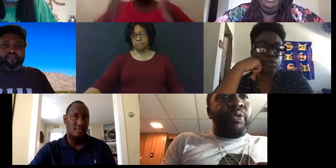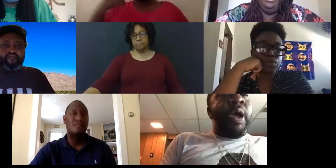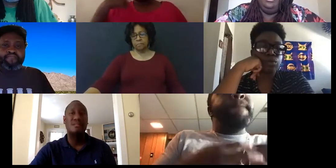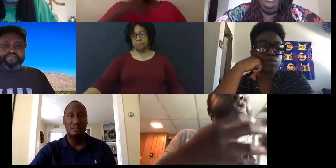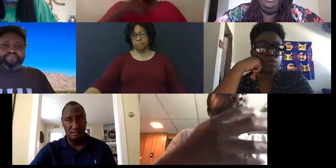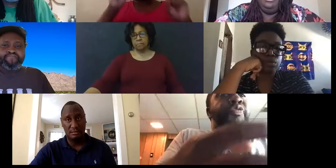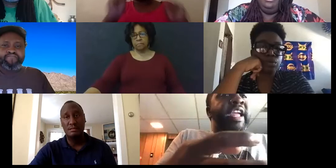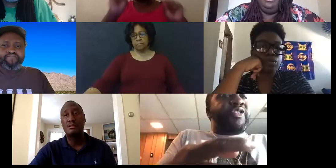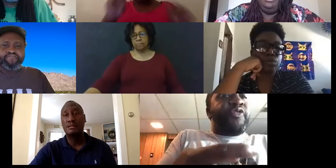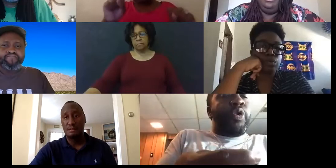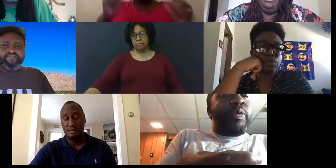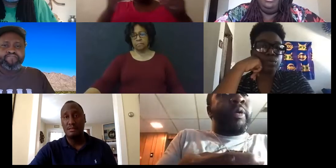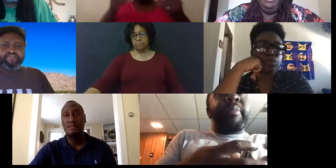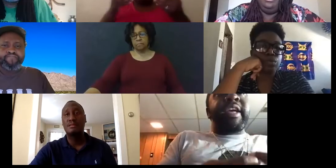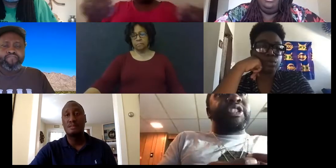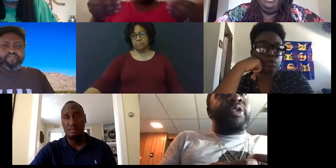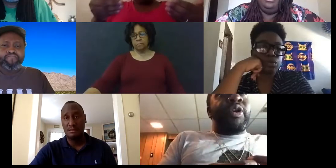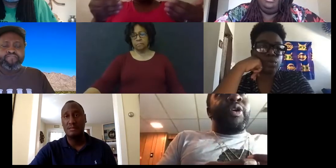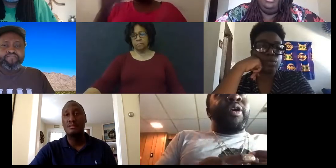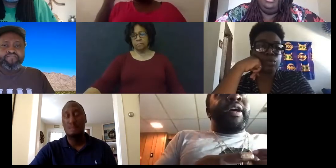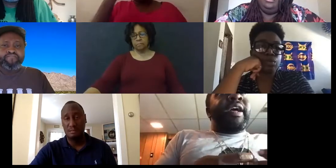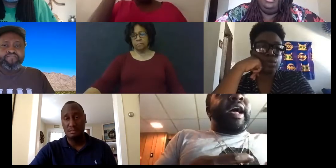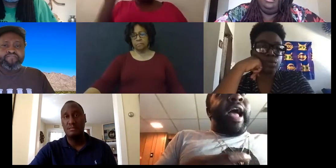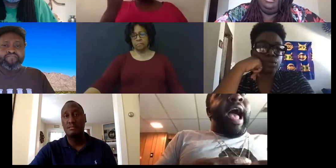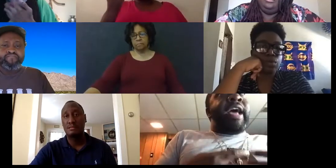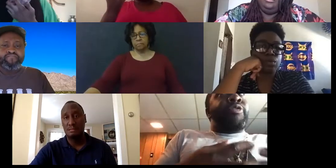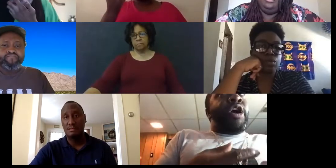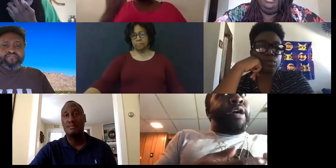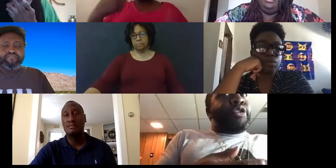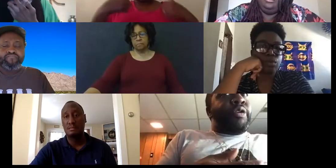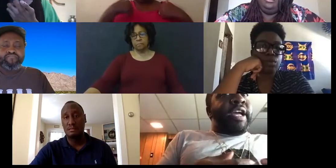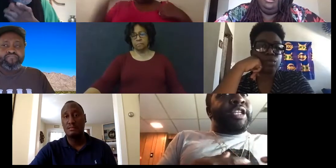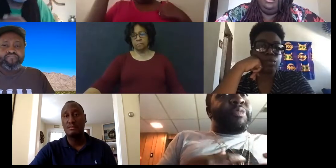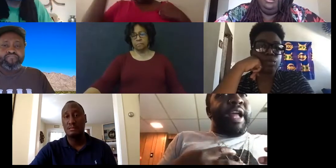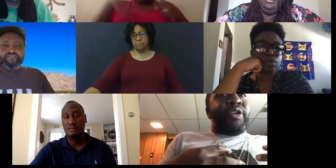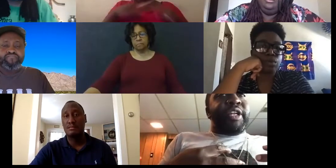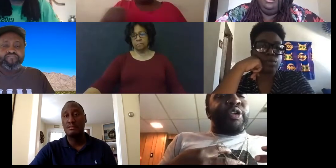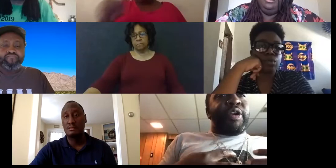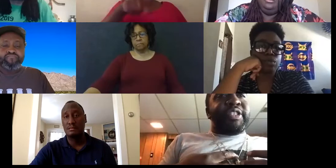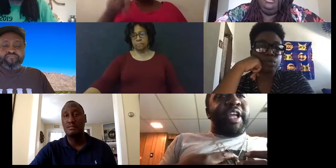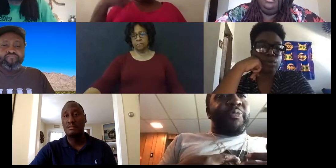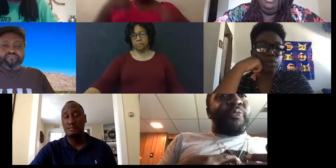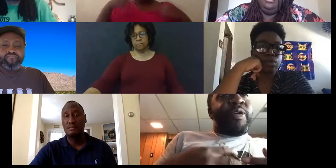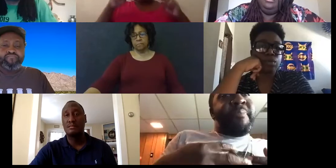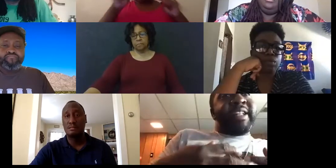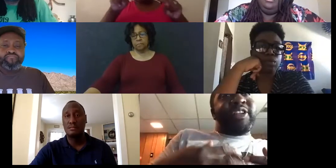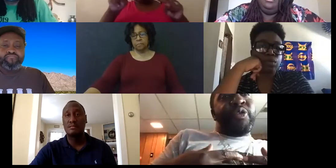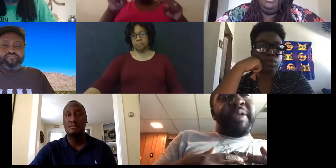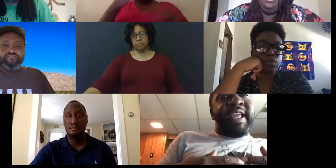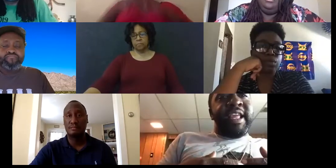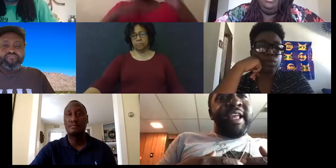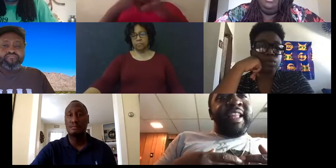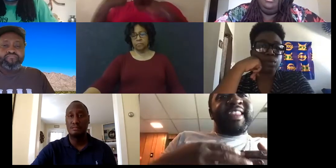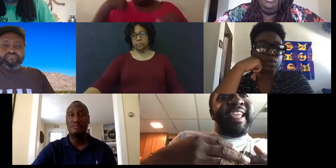to move things forward. Because I don't know about you guys, but I look at the world as like we're meant to